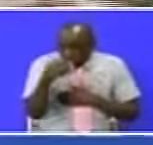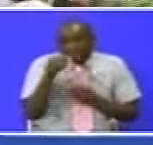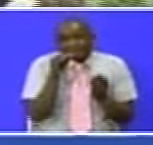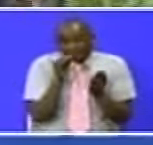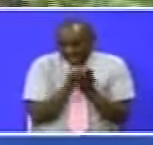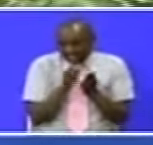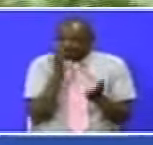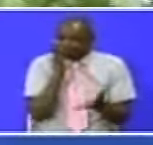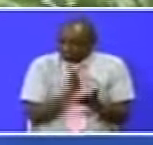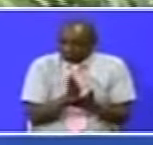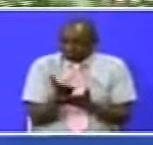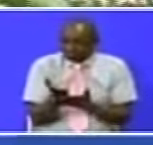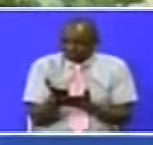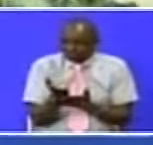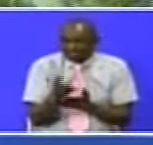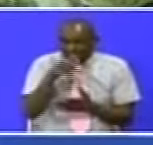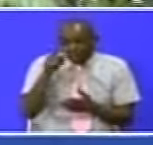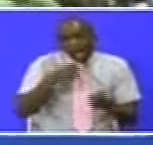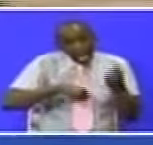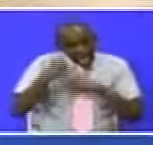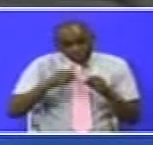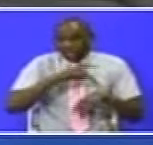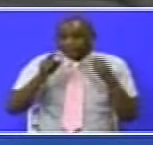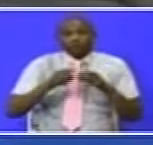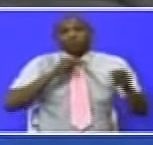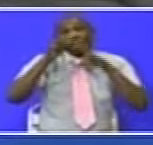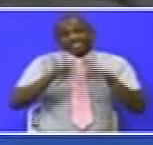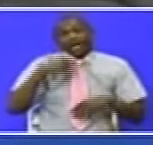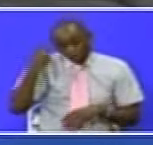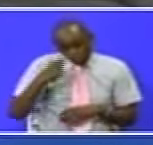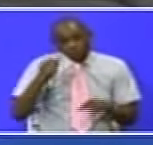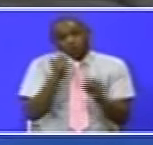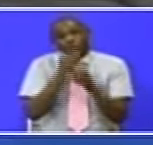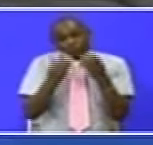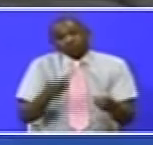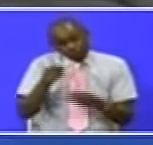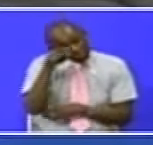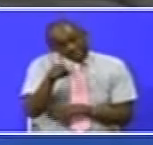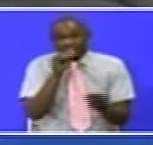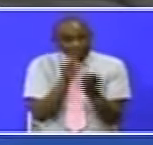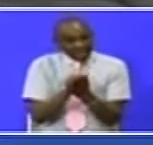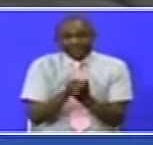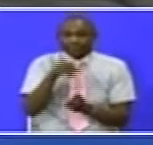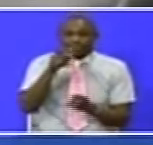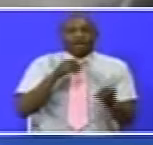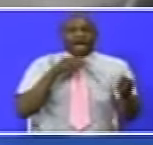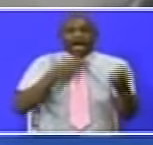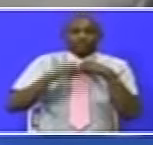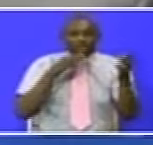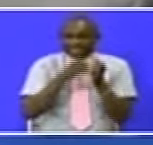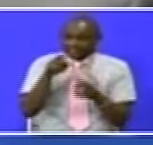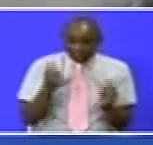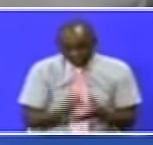that no firm action has been taken on the top managers who drove the bank into its present predicament. There